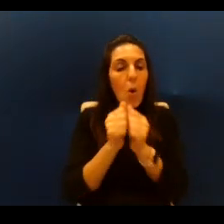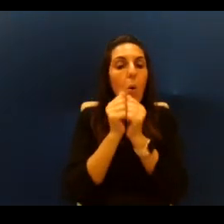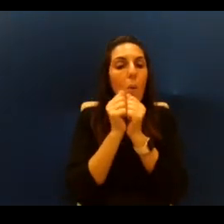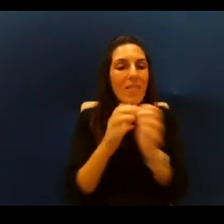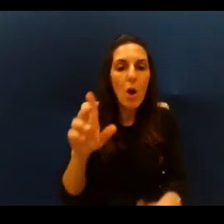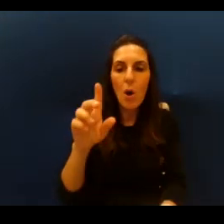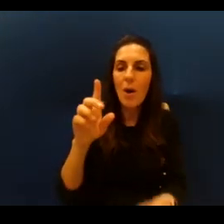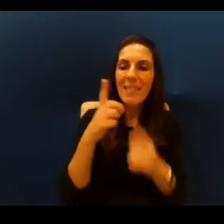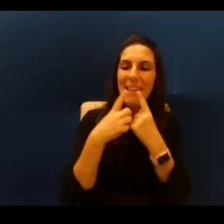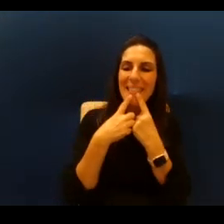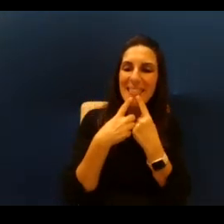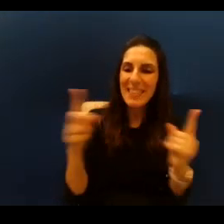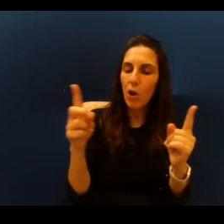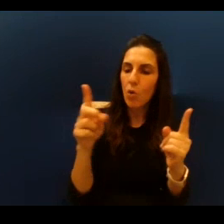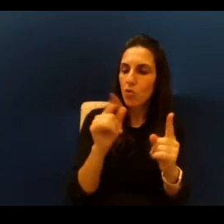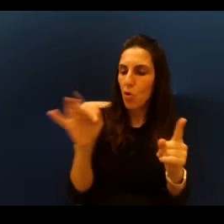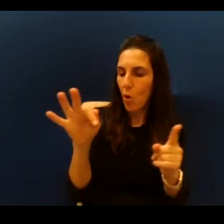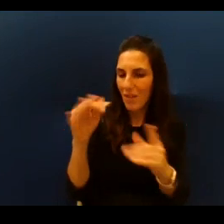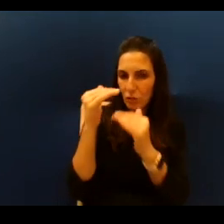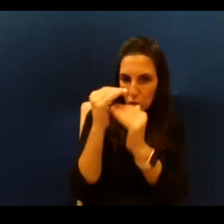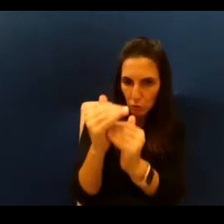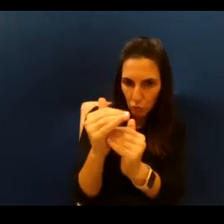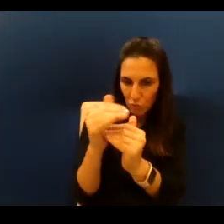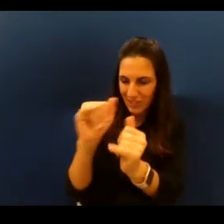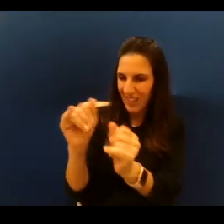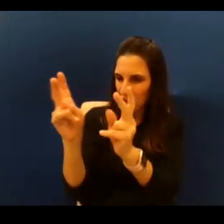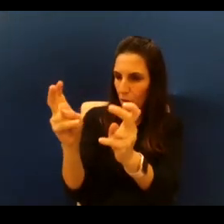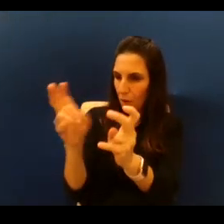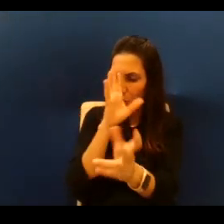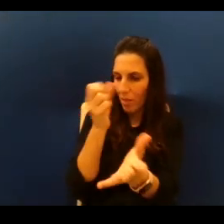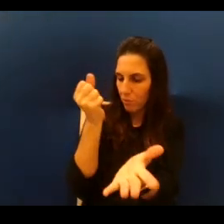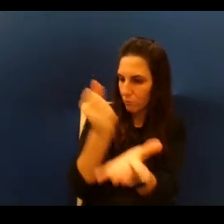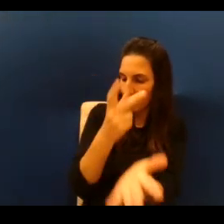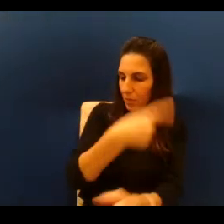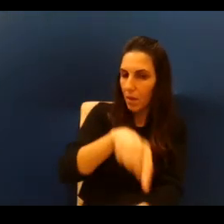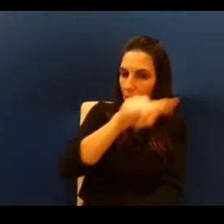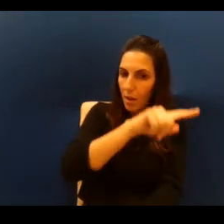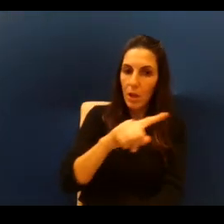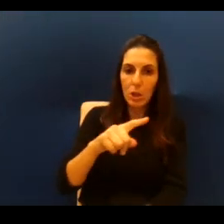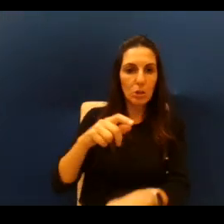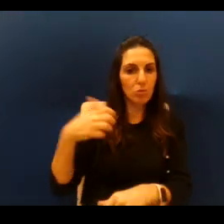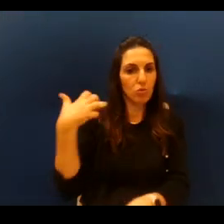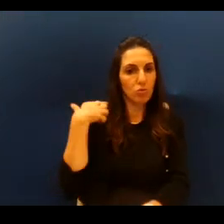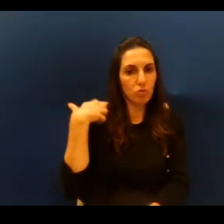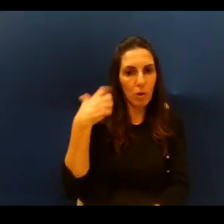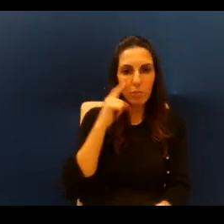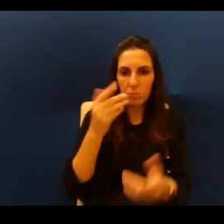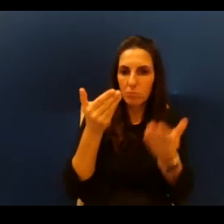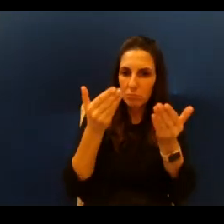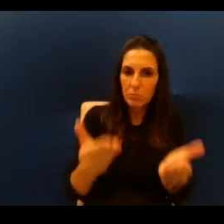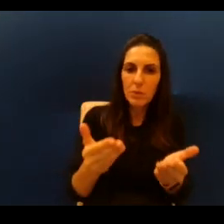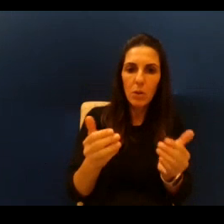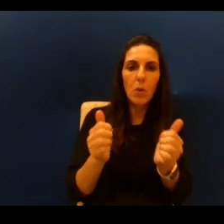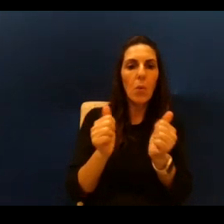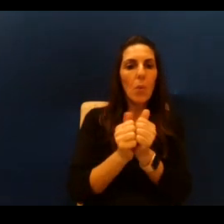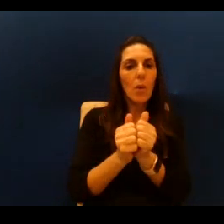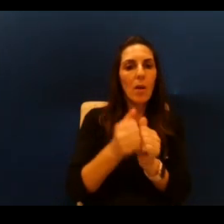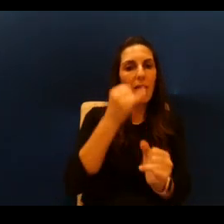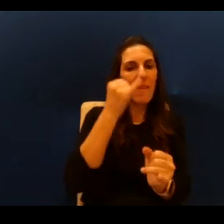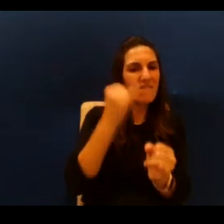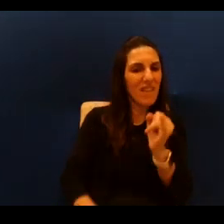of restrictions, subject and authorize the chair to execute the purchase and sale agreement subject to final legal